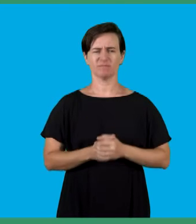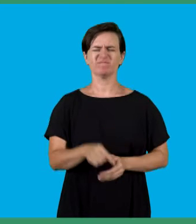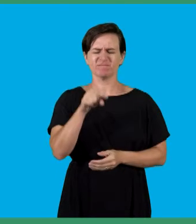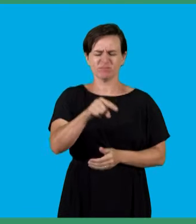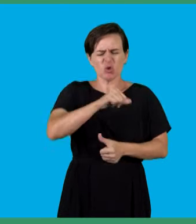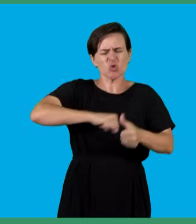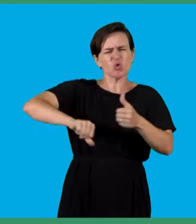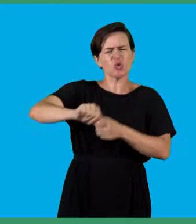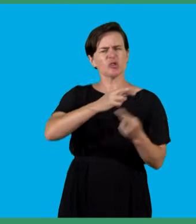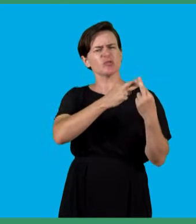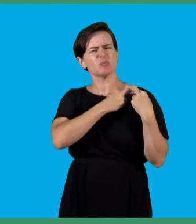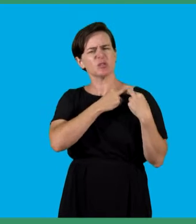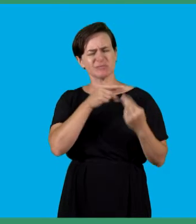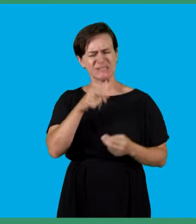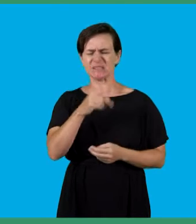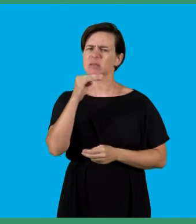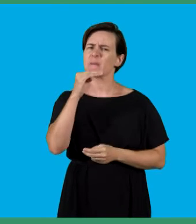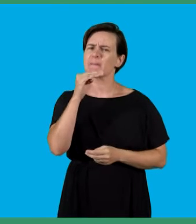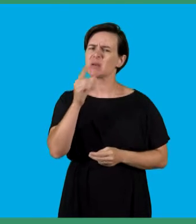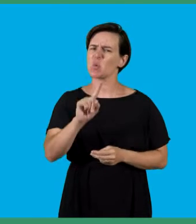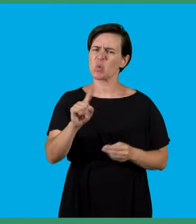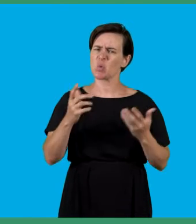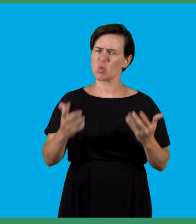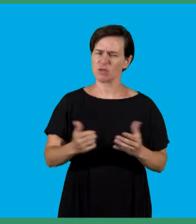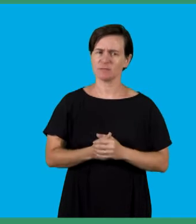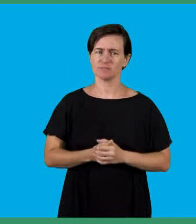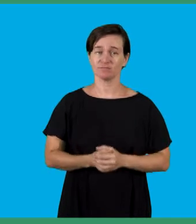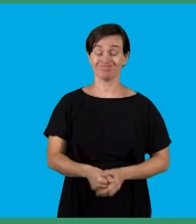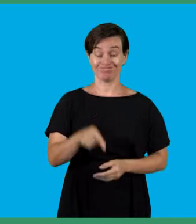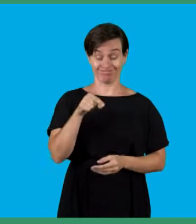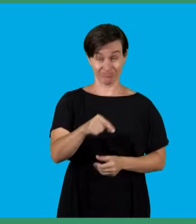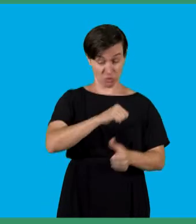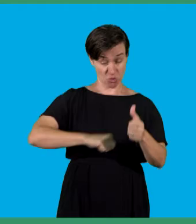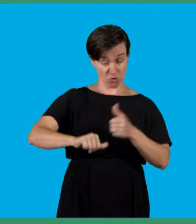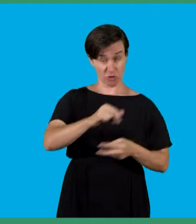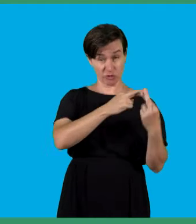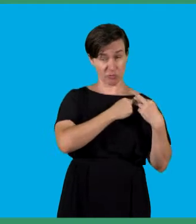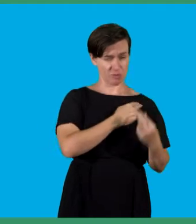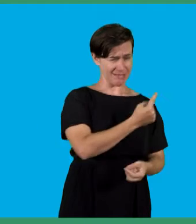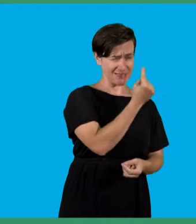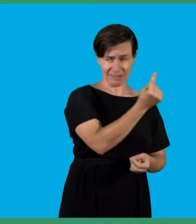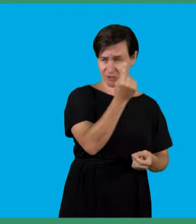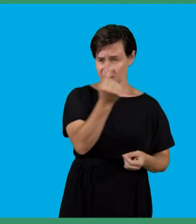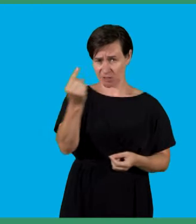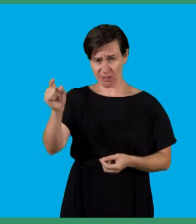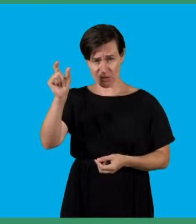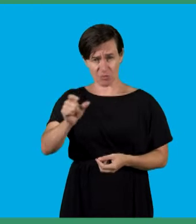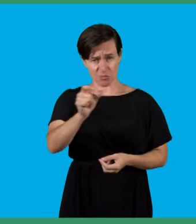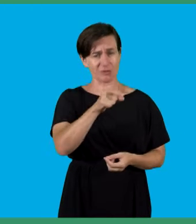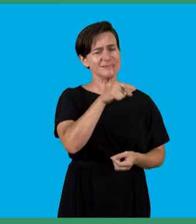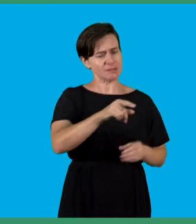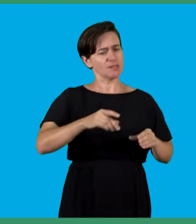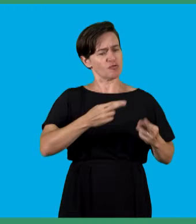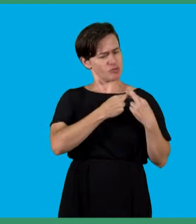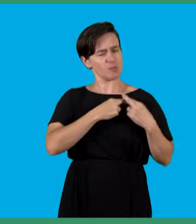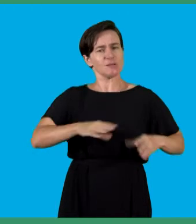define the term social responsibility. Social responsibility is when each person is responsible for the effects